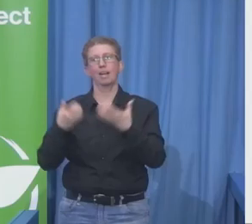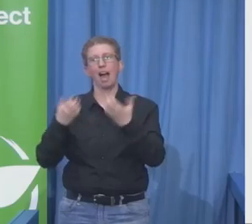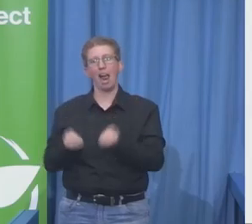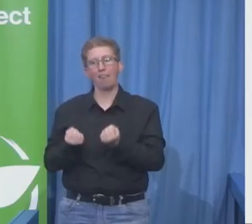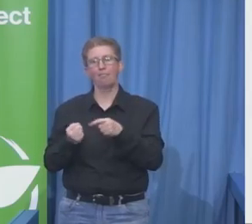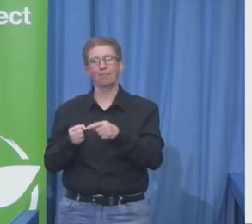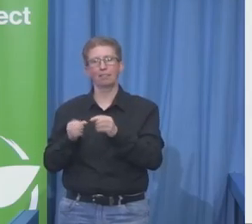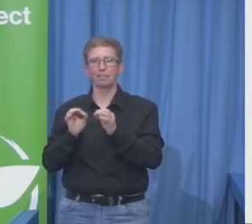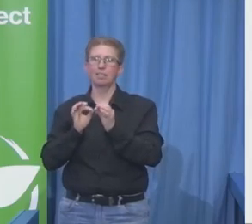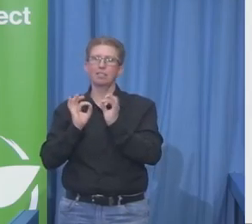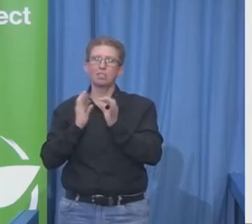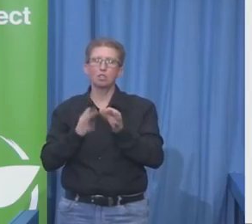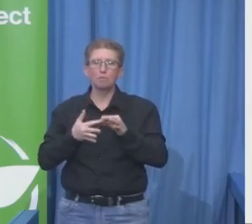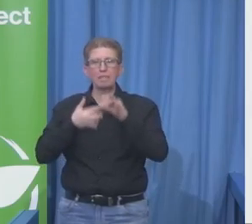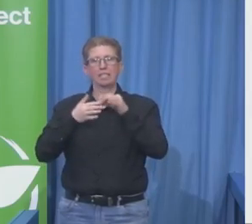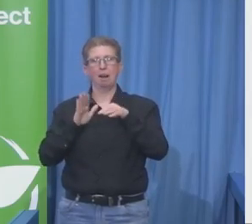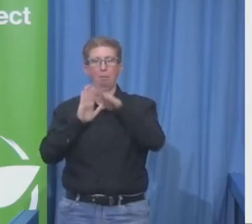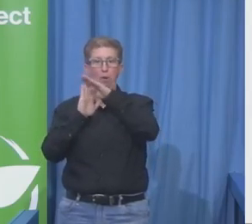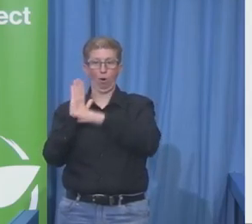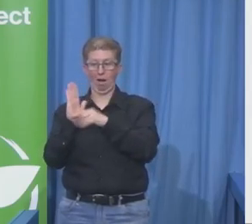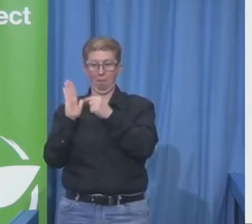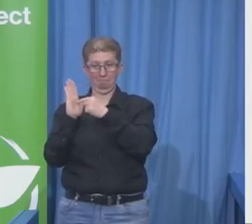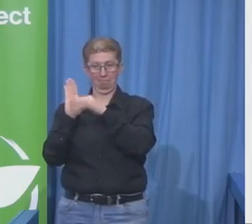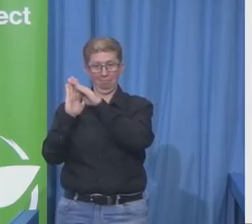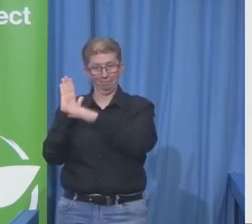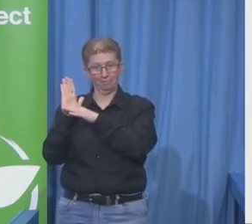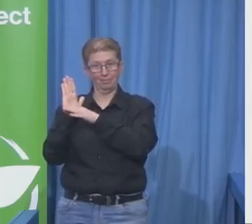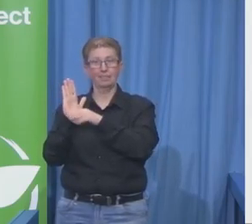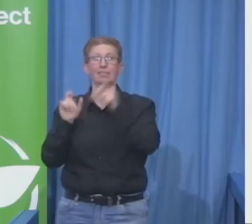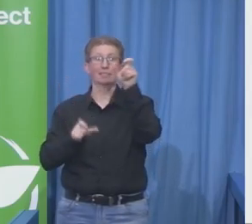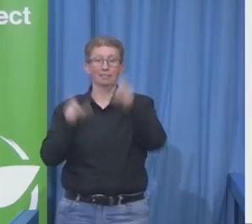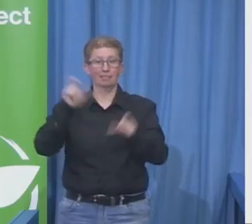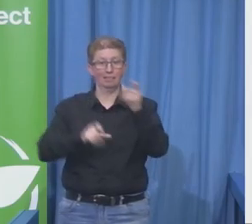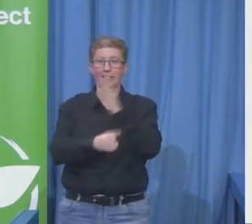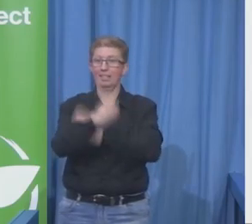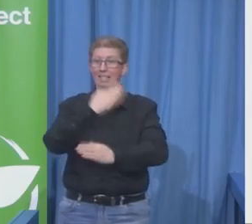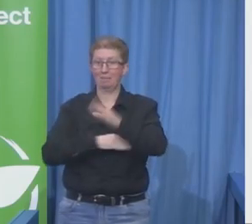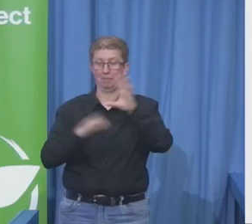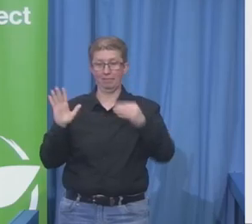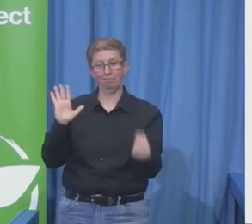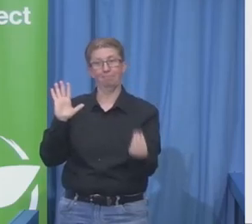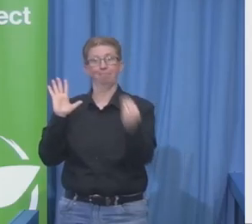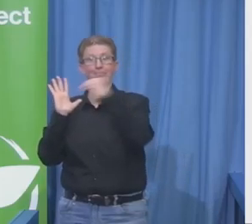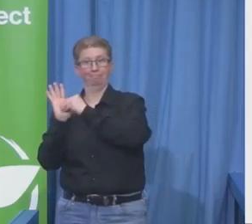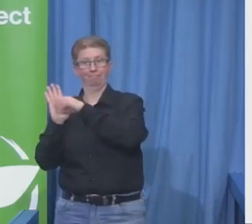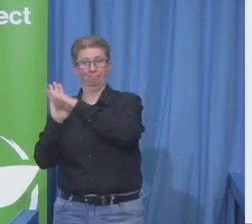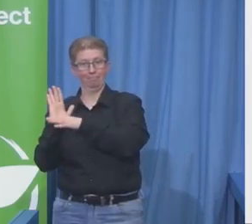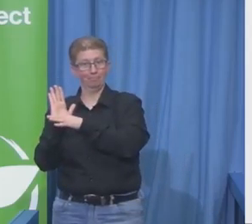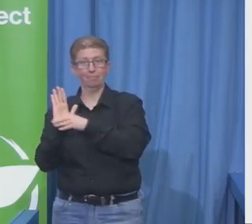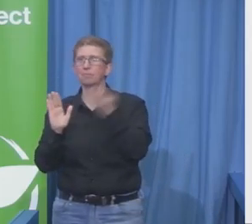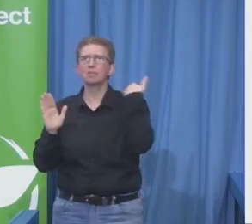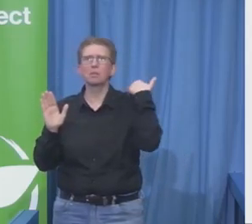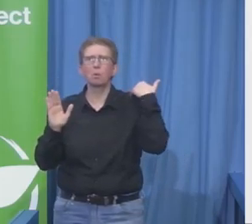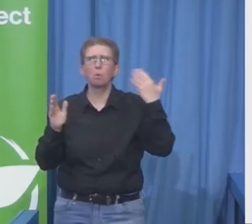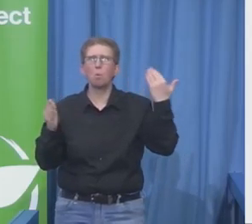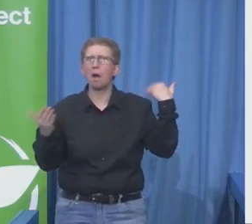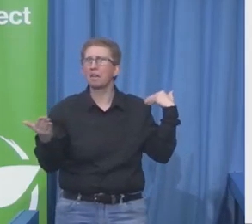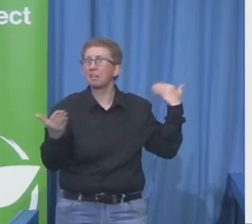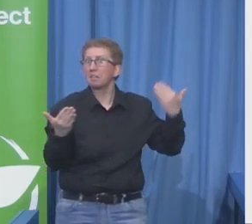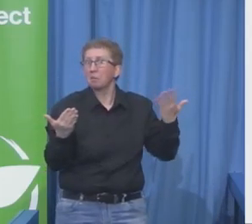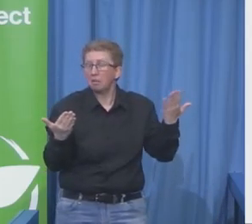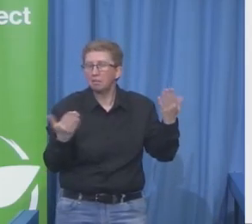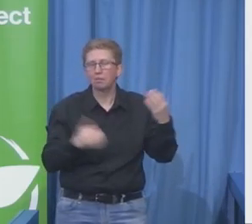the principle of equal opportunities and conducting business with a view on creating a diverse and